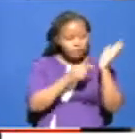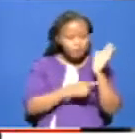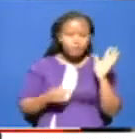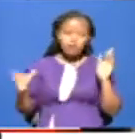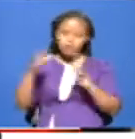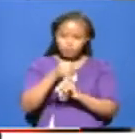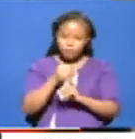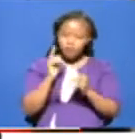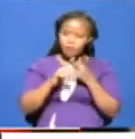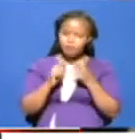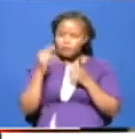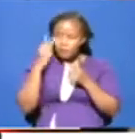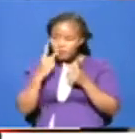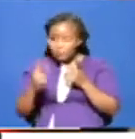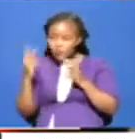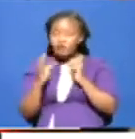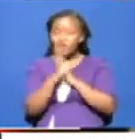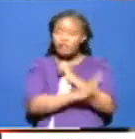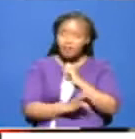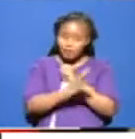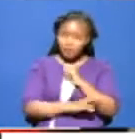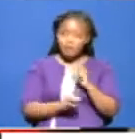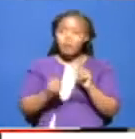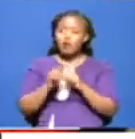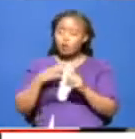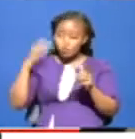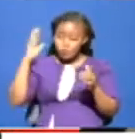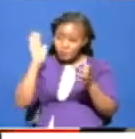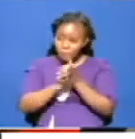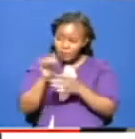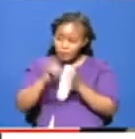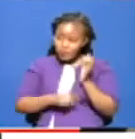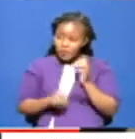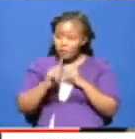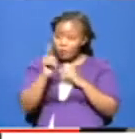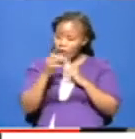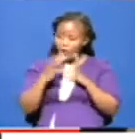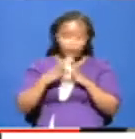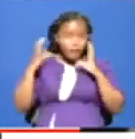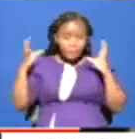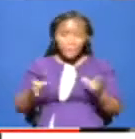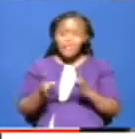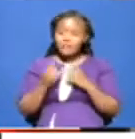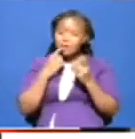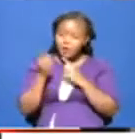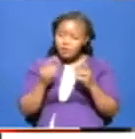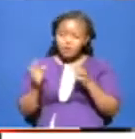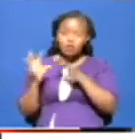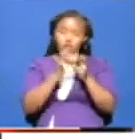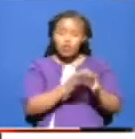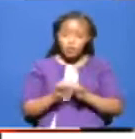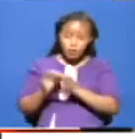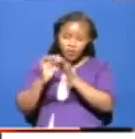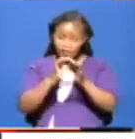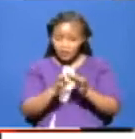for the country. And I want to believe that one of the biggest deliverables that he is going to bequeath Kenyans is the unity of purpose and